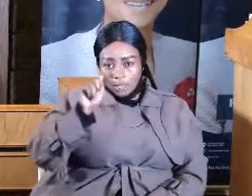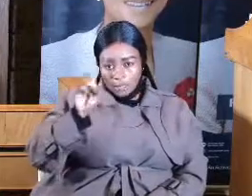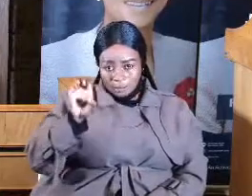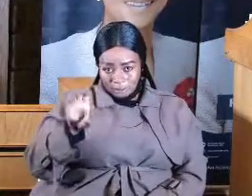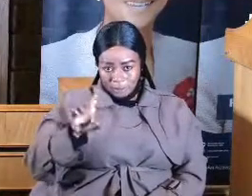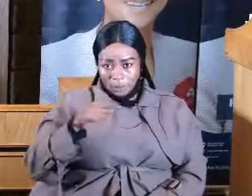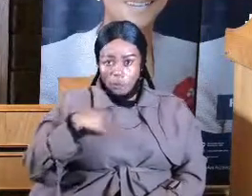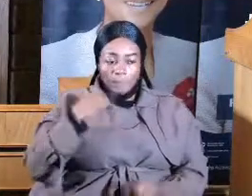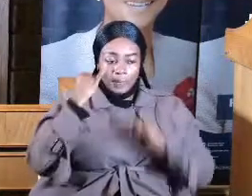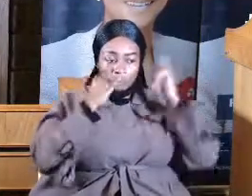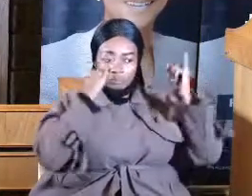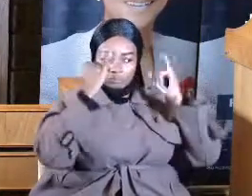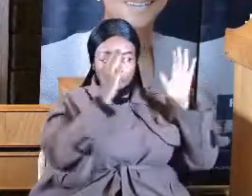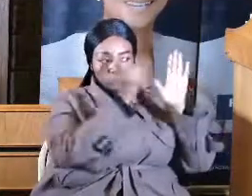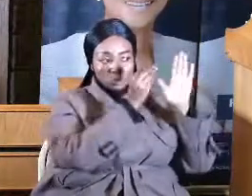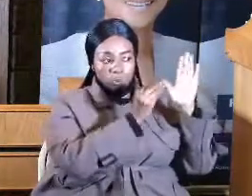women.